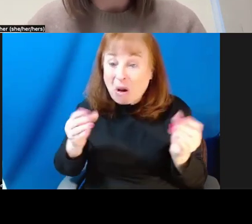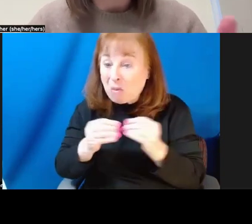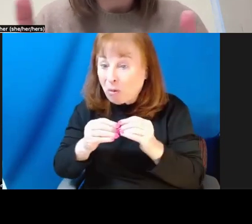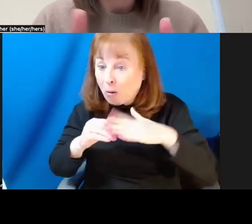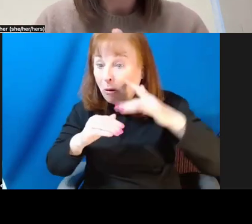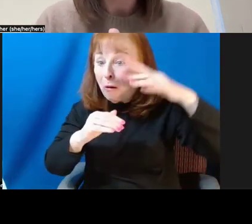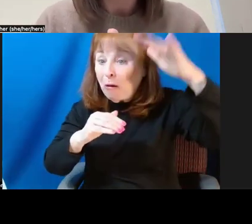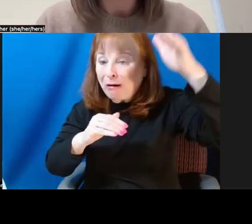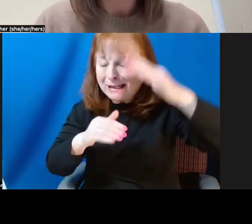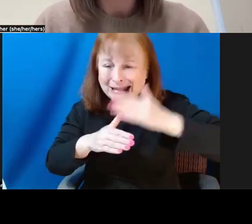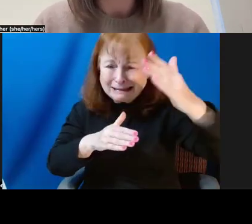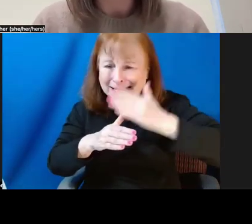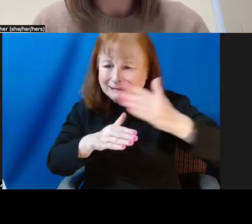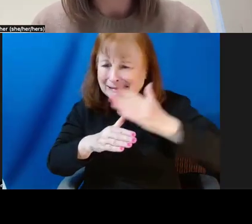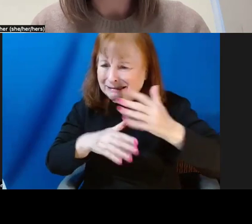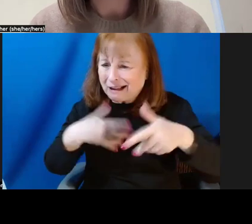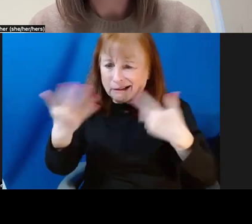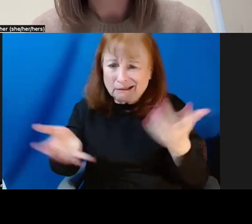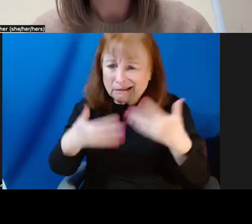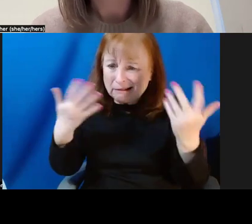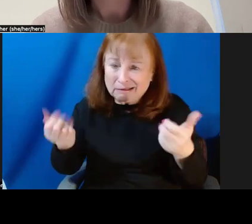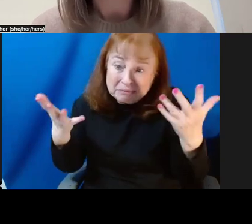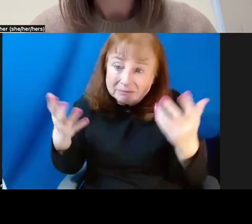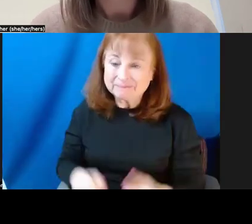that, somewhere in between those two numbers?